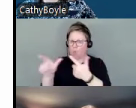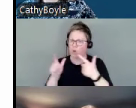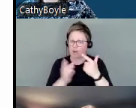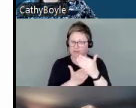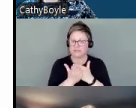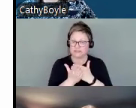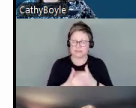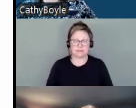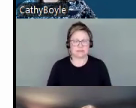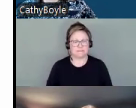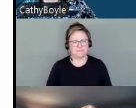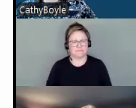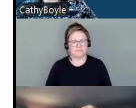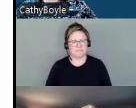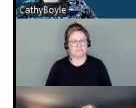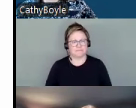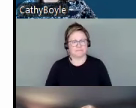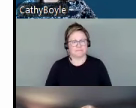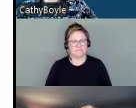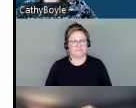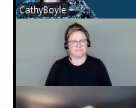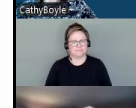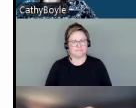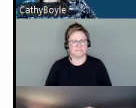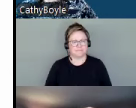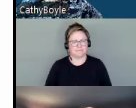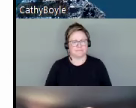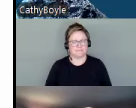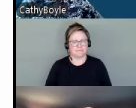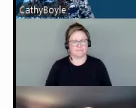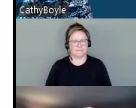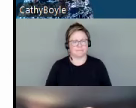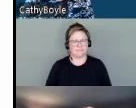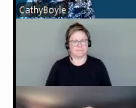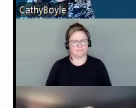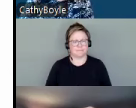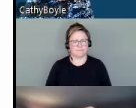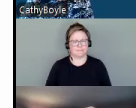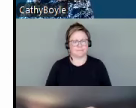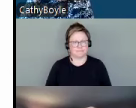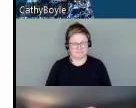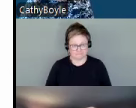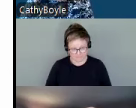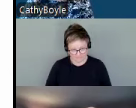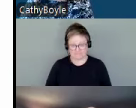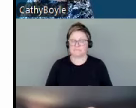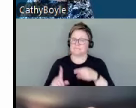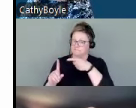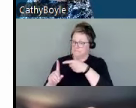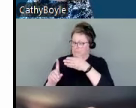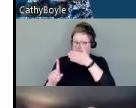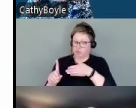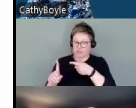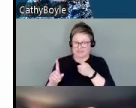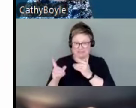Okay, When your person is nearing